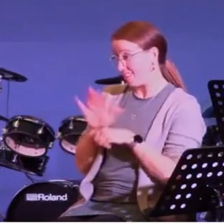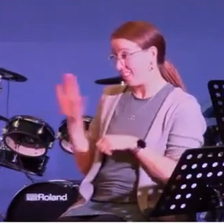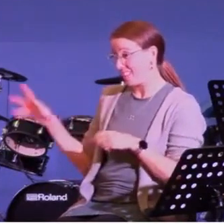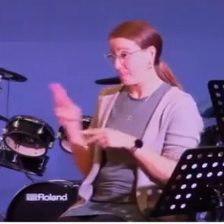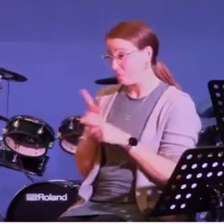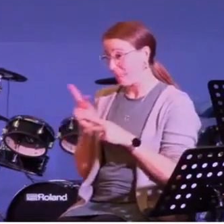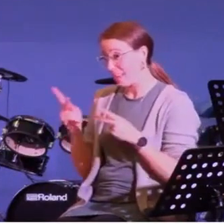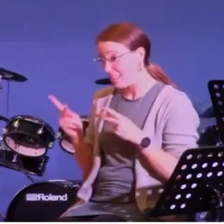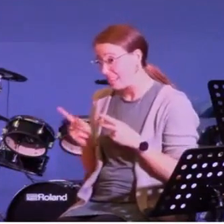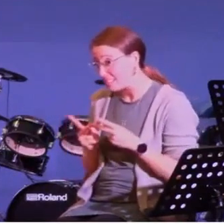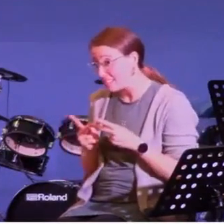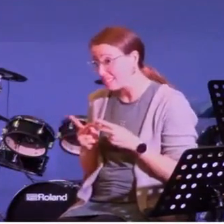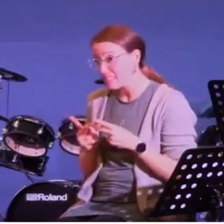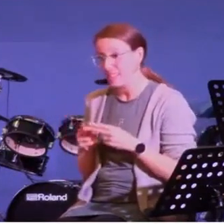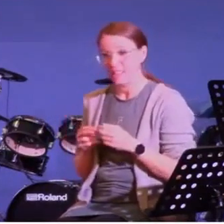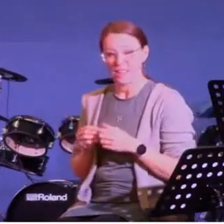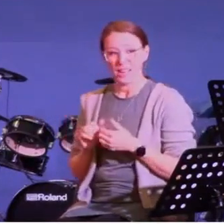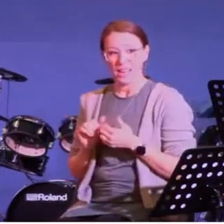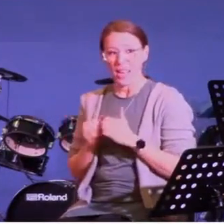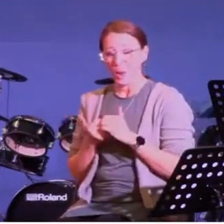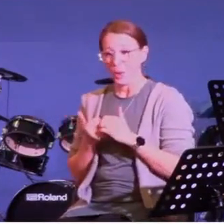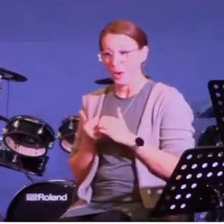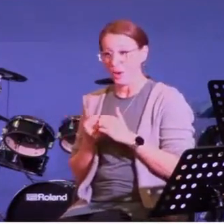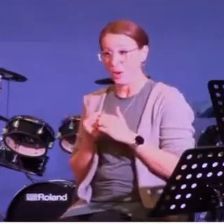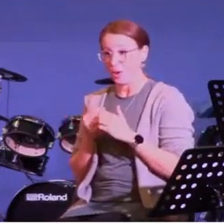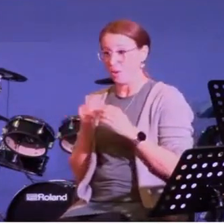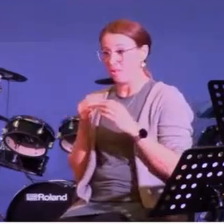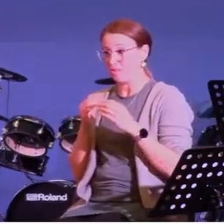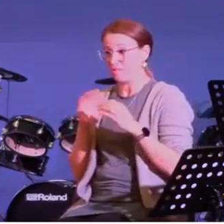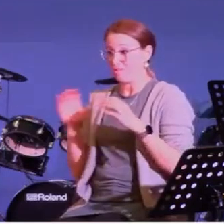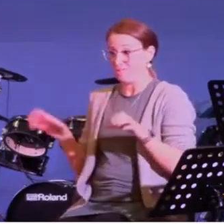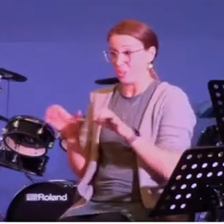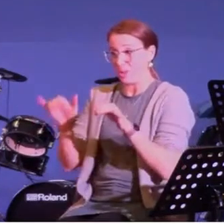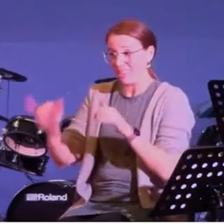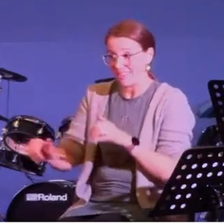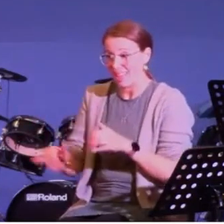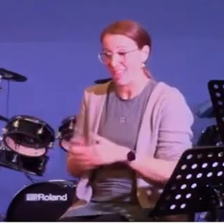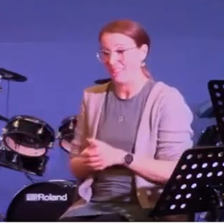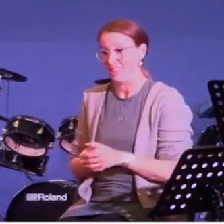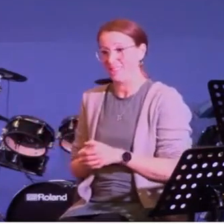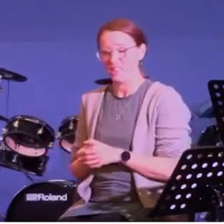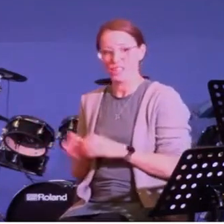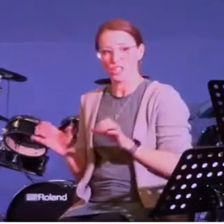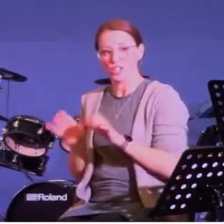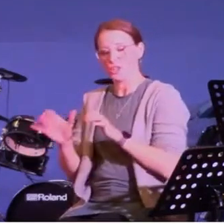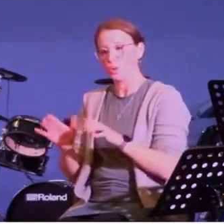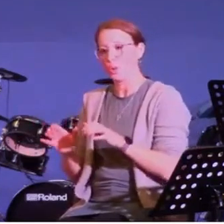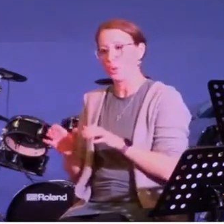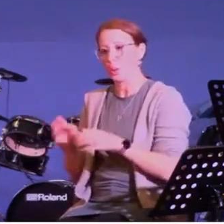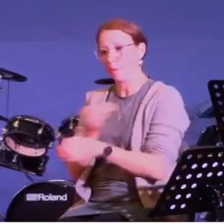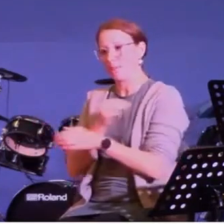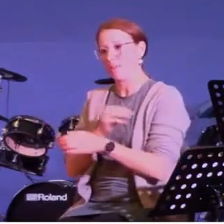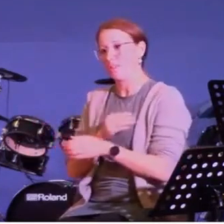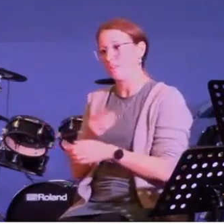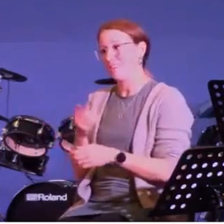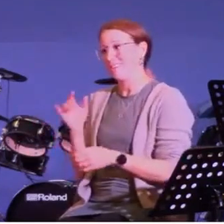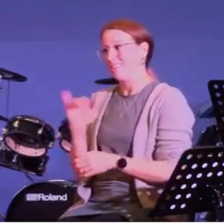help onboard them so that they are getting a hands-on transition with what that looks like to do ministry the way you've been doing it?